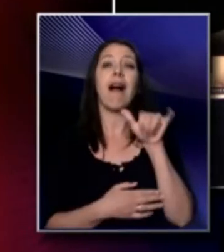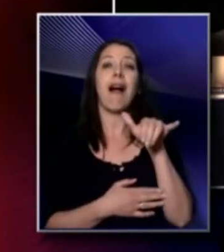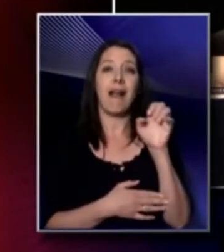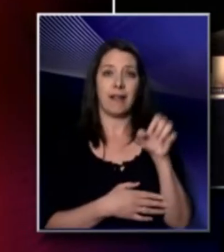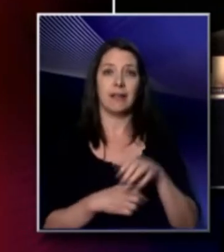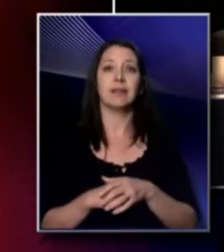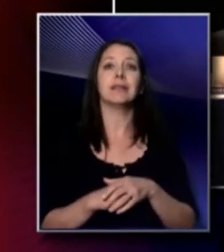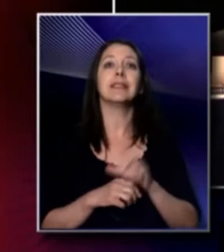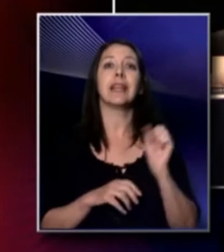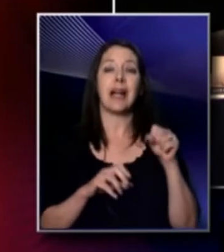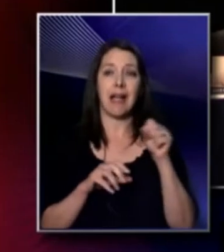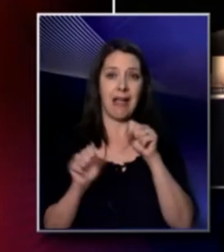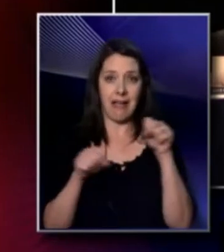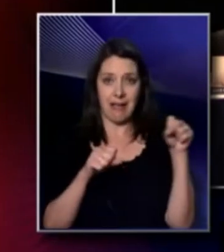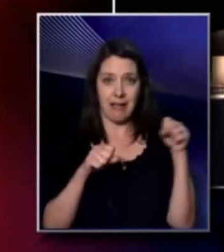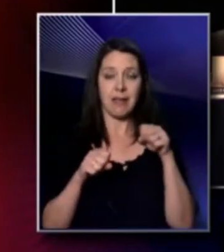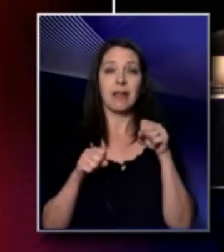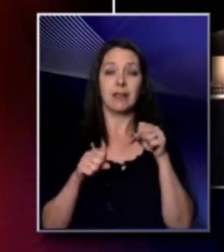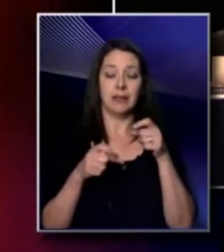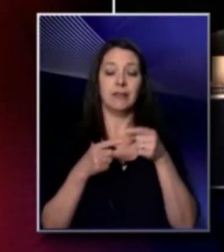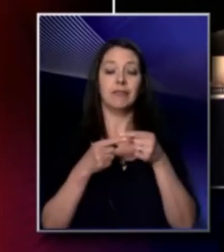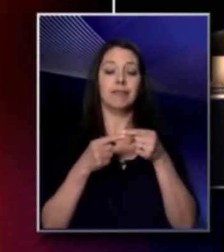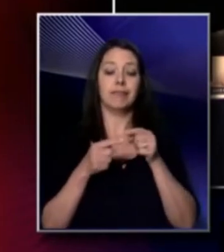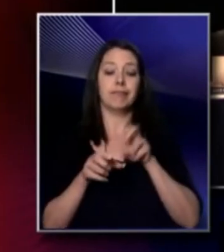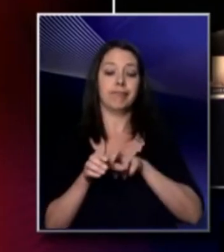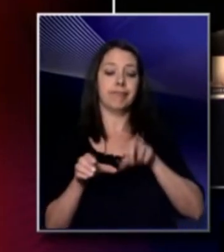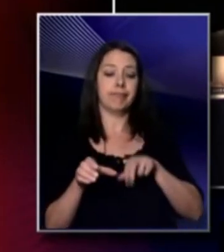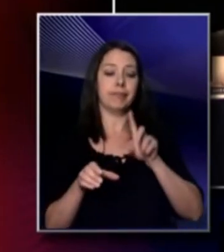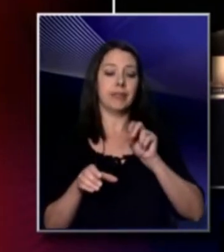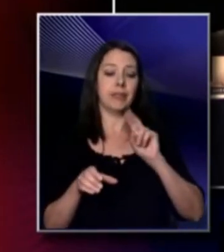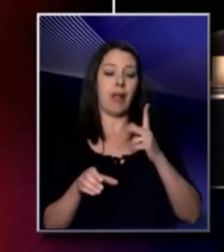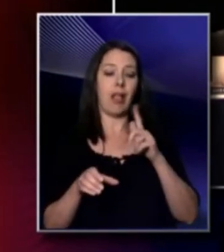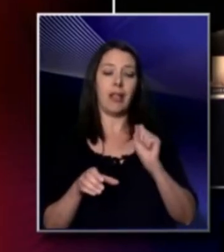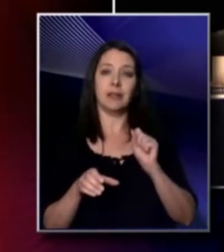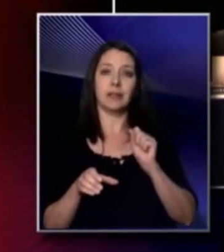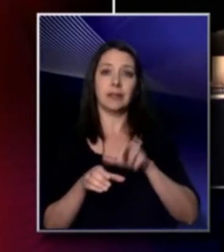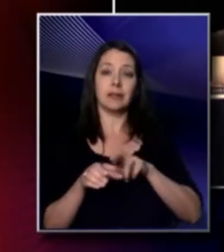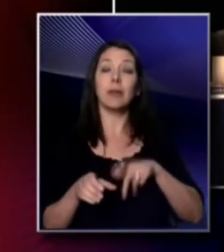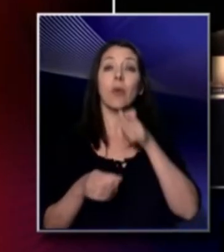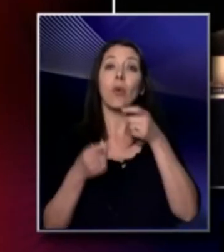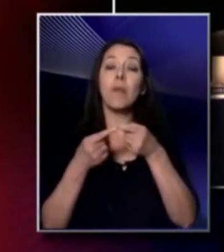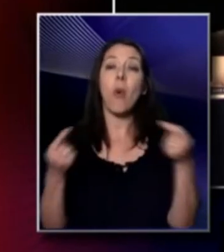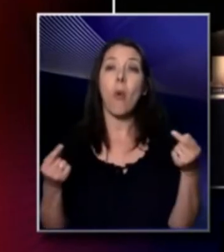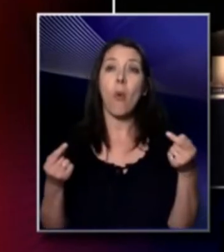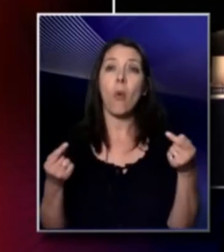Aye. Superintendent Douglas abstained. Any opposed?